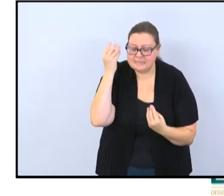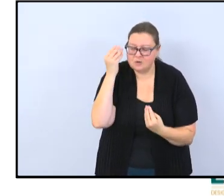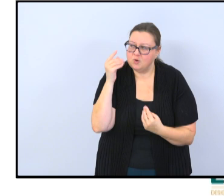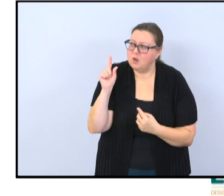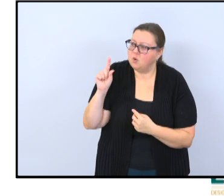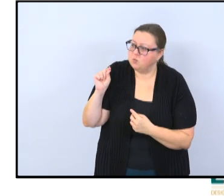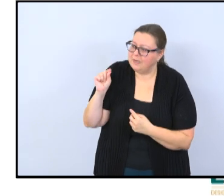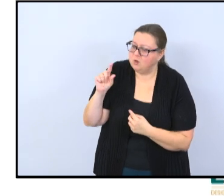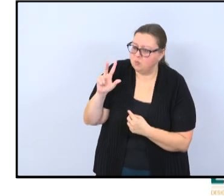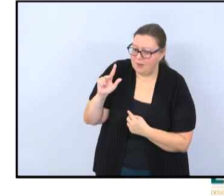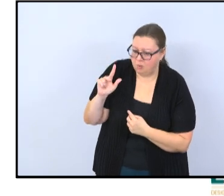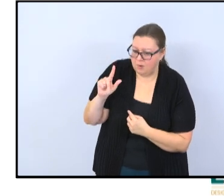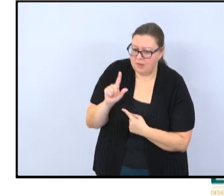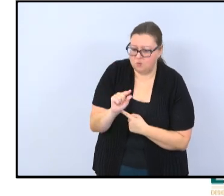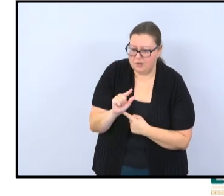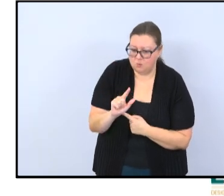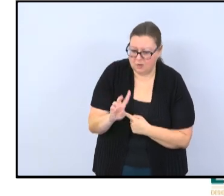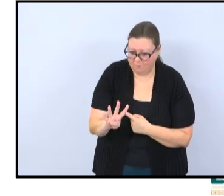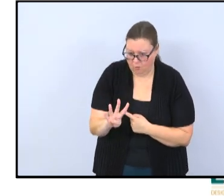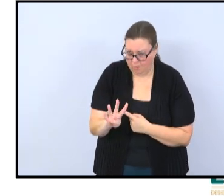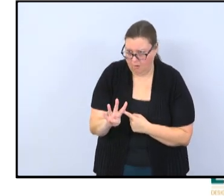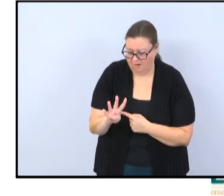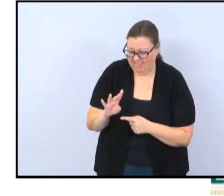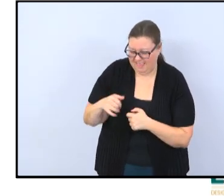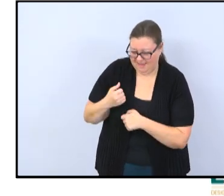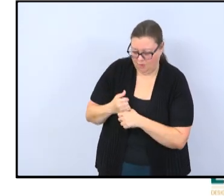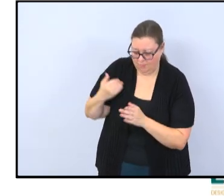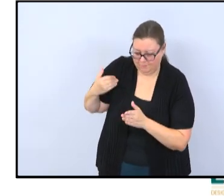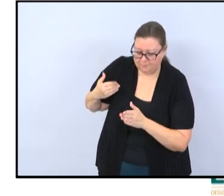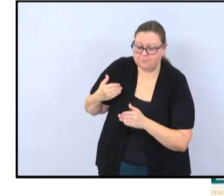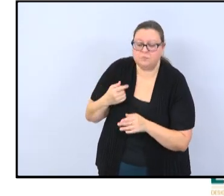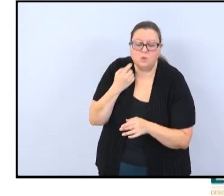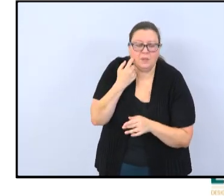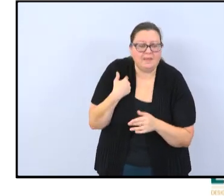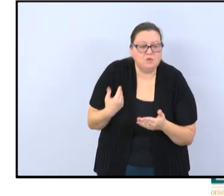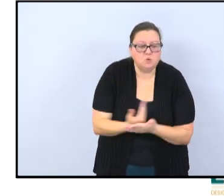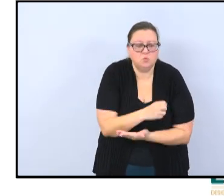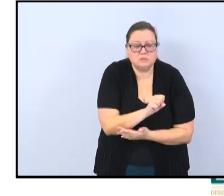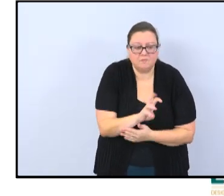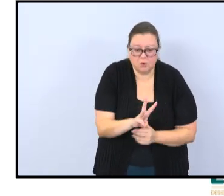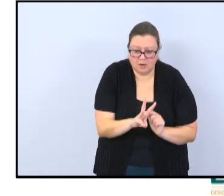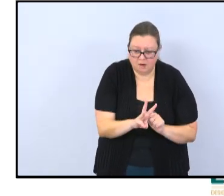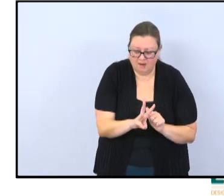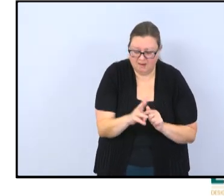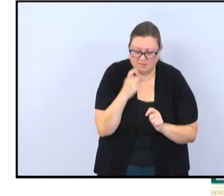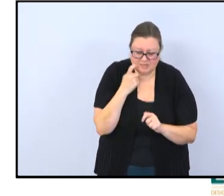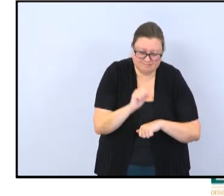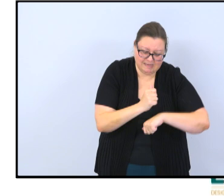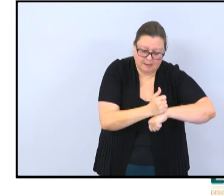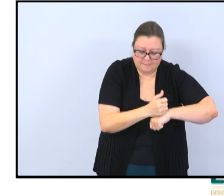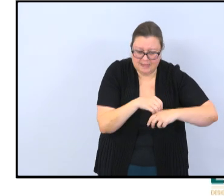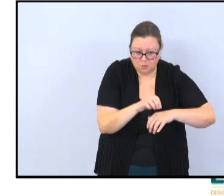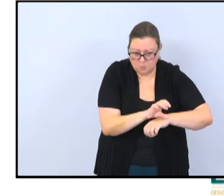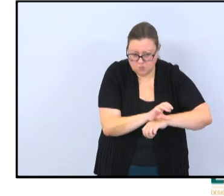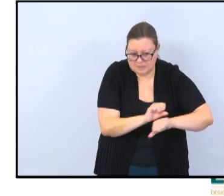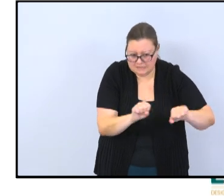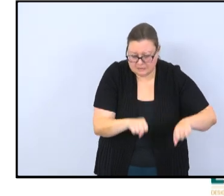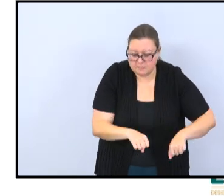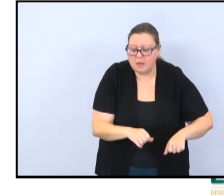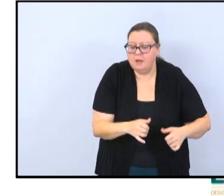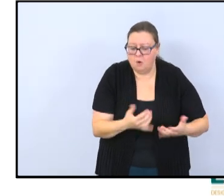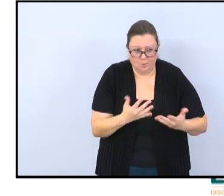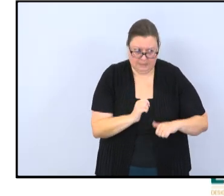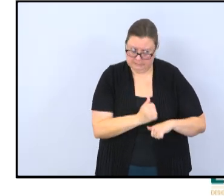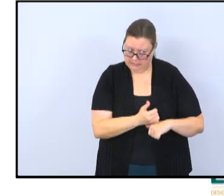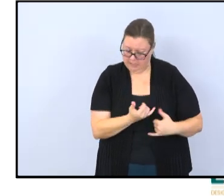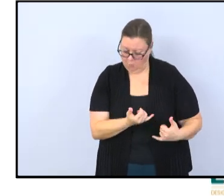year 23-24. We also recently implemented a new software that's going to be actually already